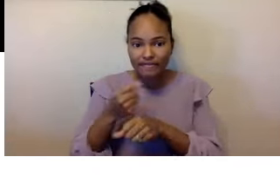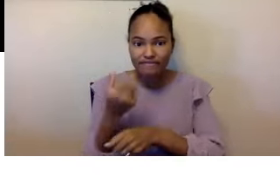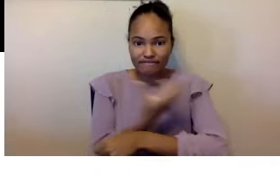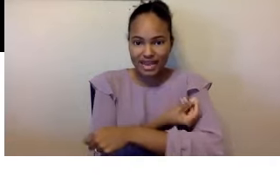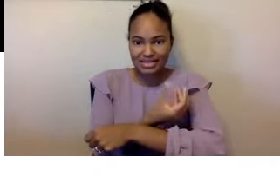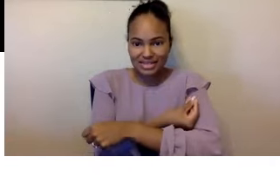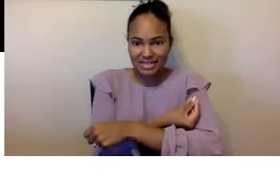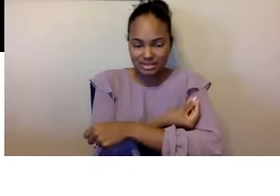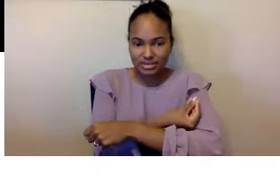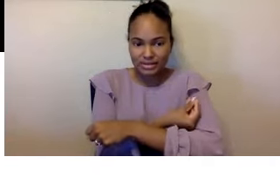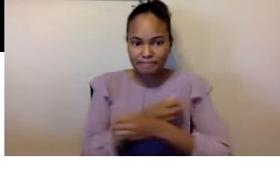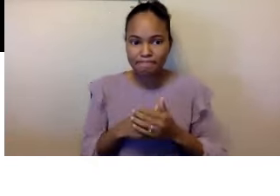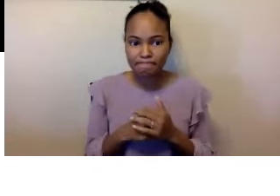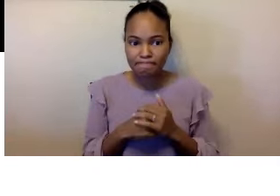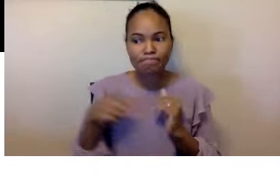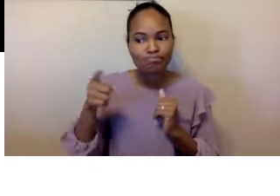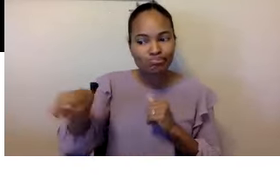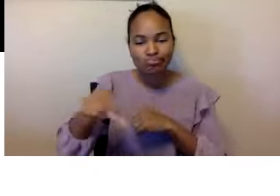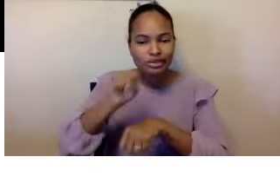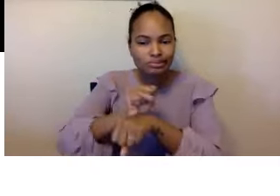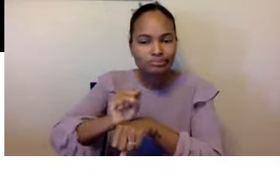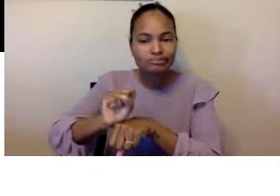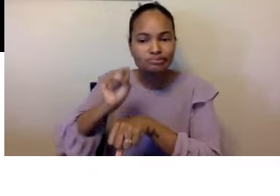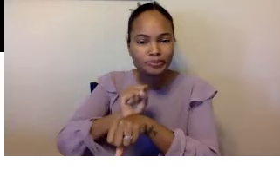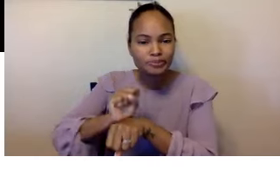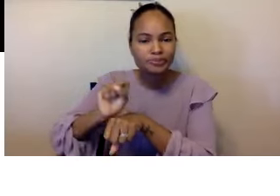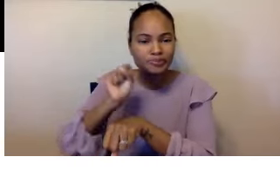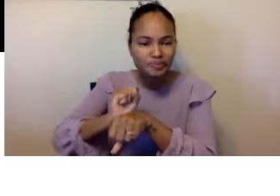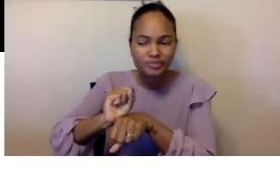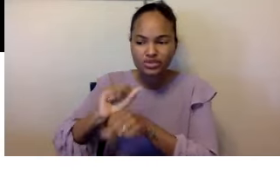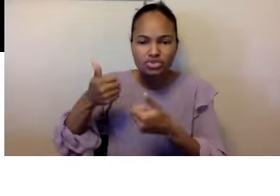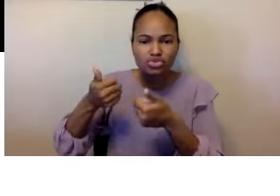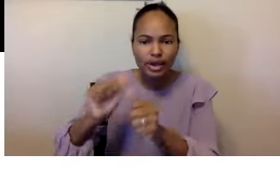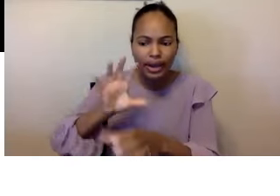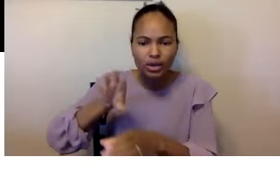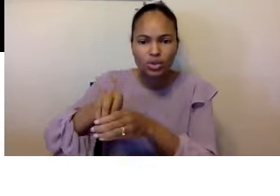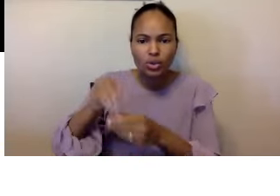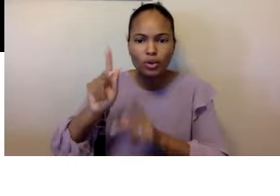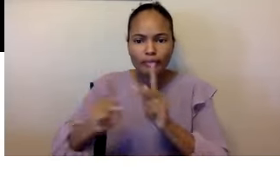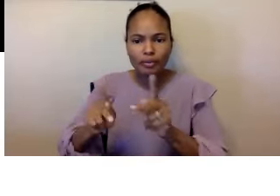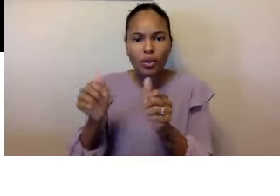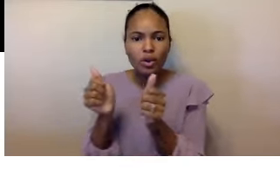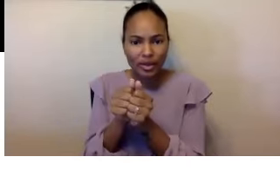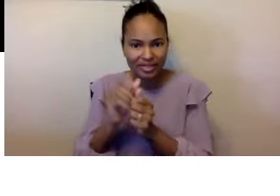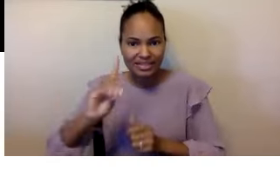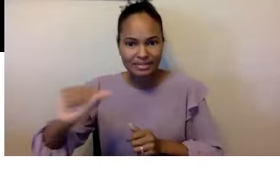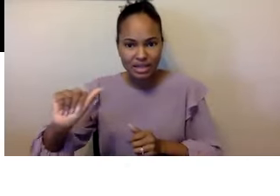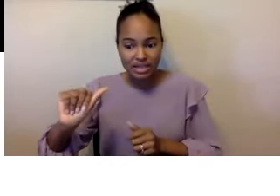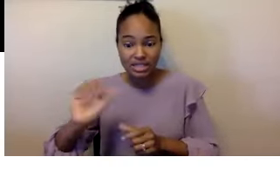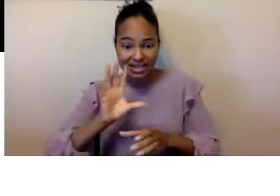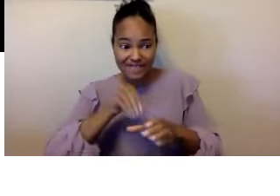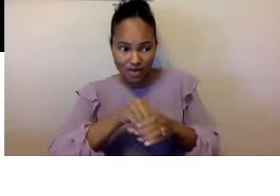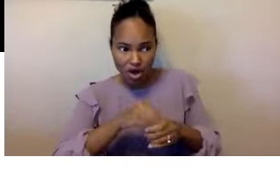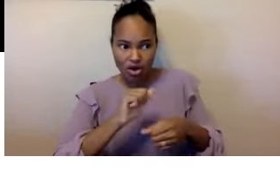They are working hard to include people with disabilities in all COVID-19 plans, as